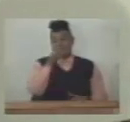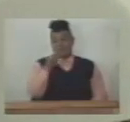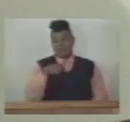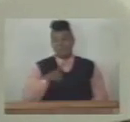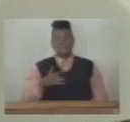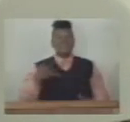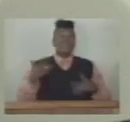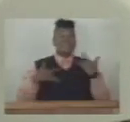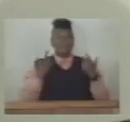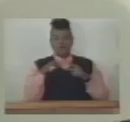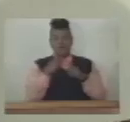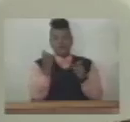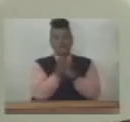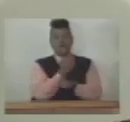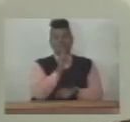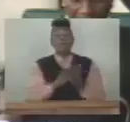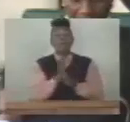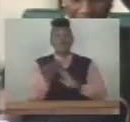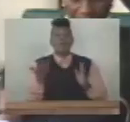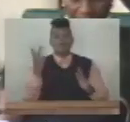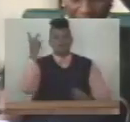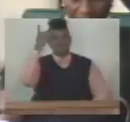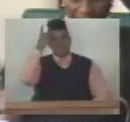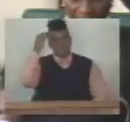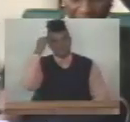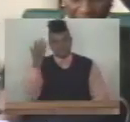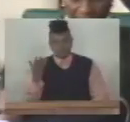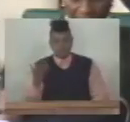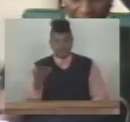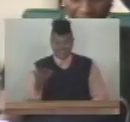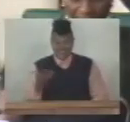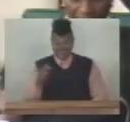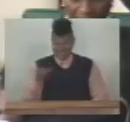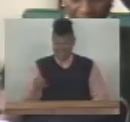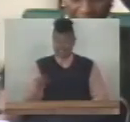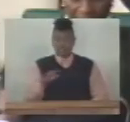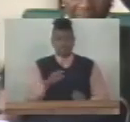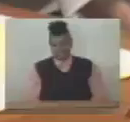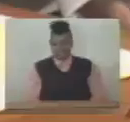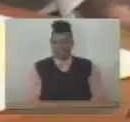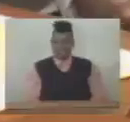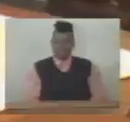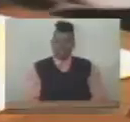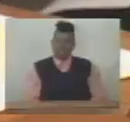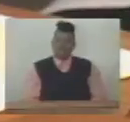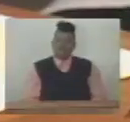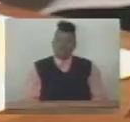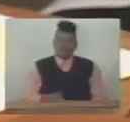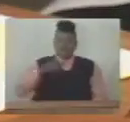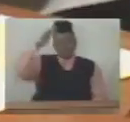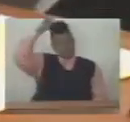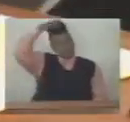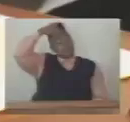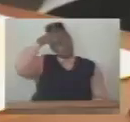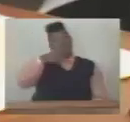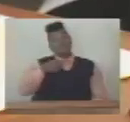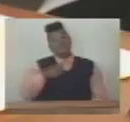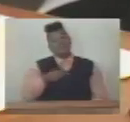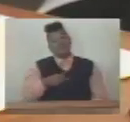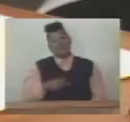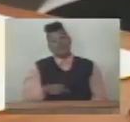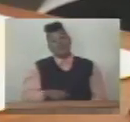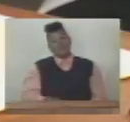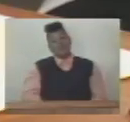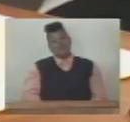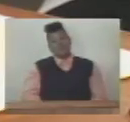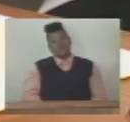Islands, Makiva Bush. Prime Minister Andrew Holness said Mrs. Simpson Miller was a metaphor of hope and strength for the Jamaican people